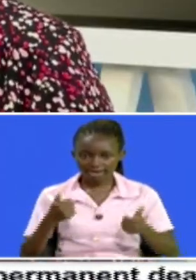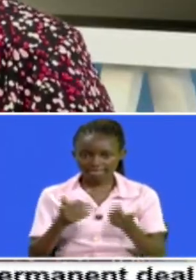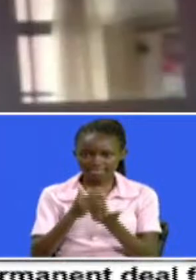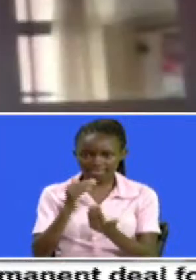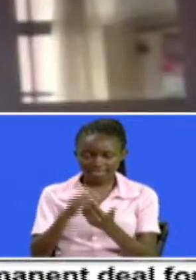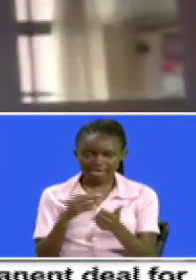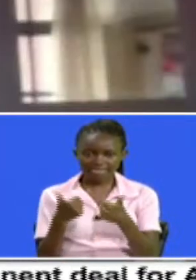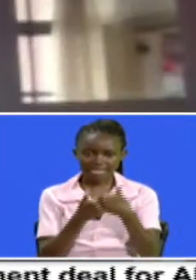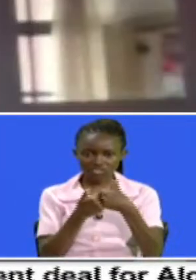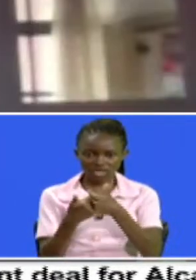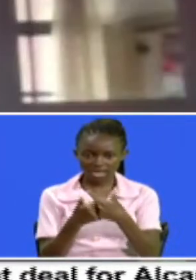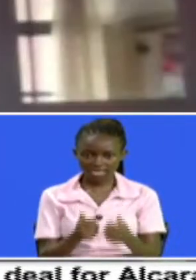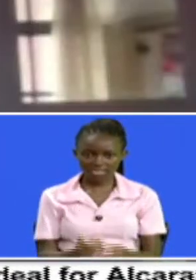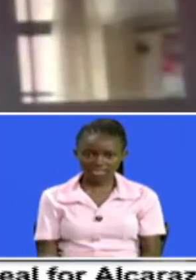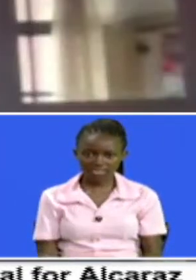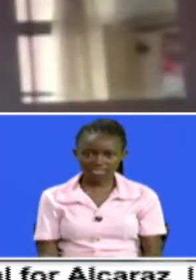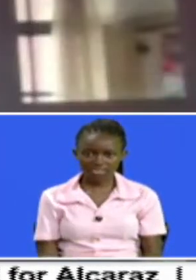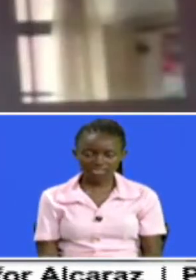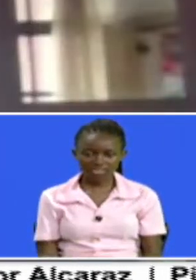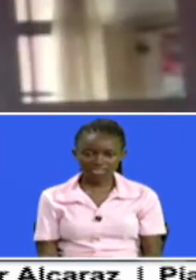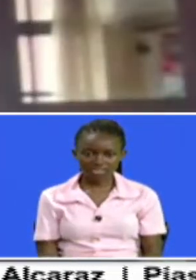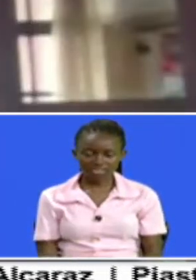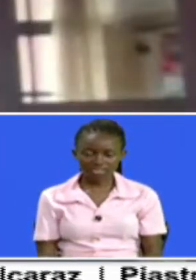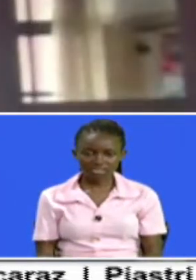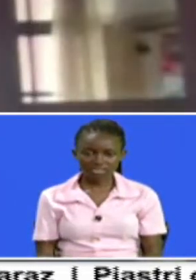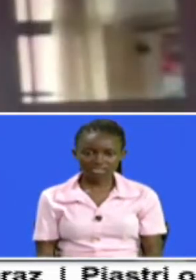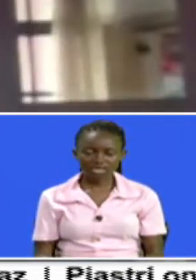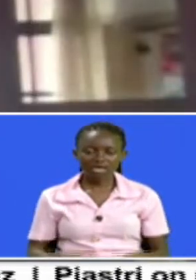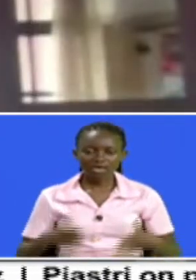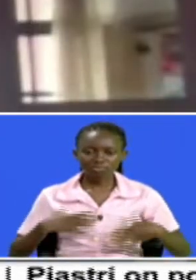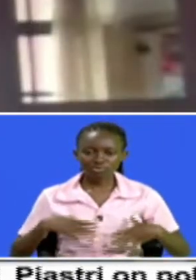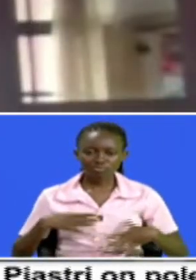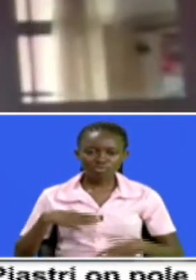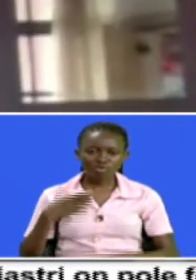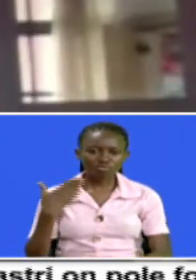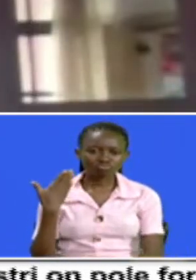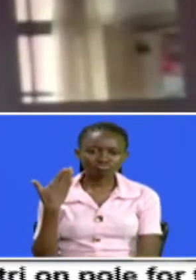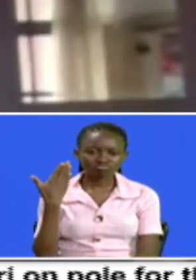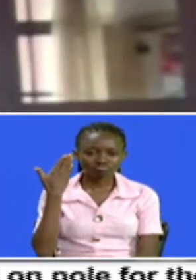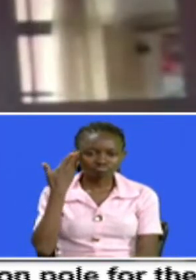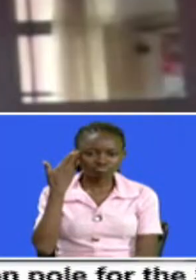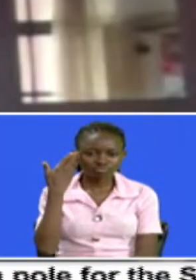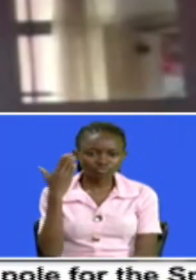a challenge. People do not know the